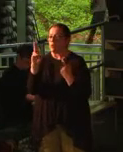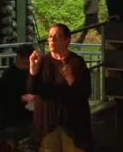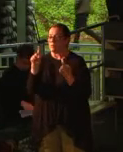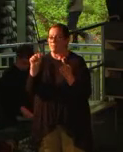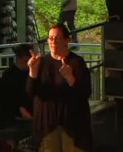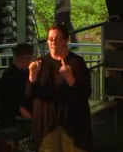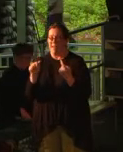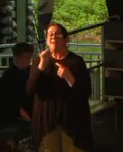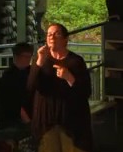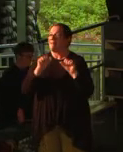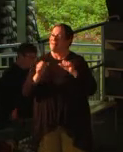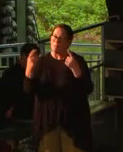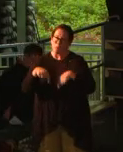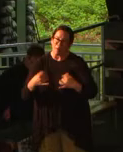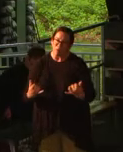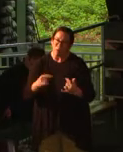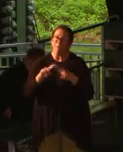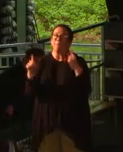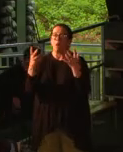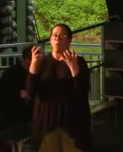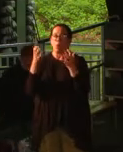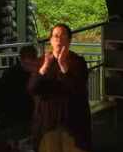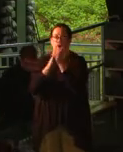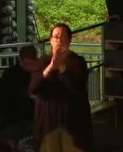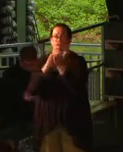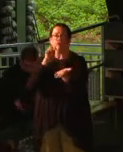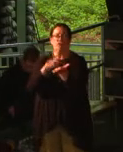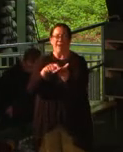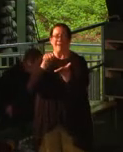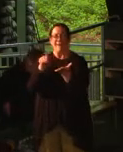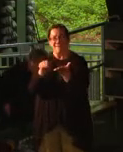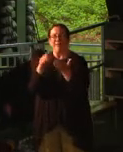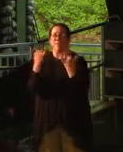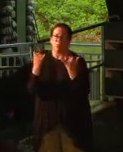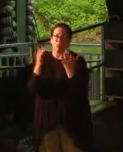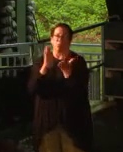us have a round of applause in his honor.